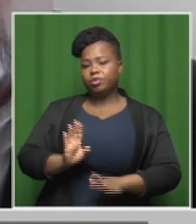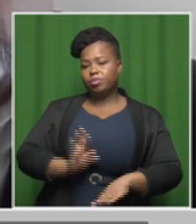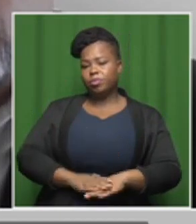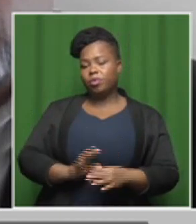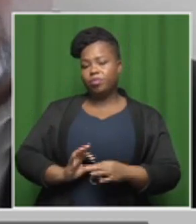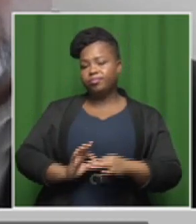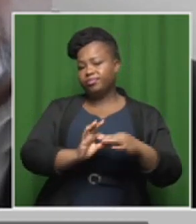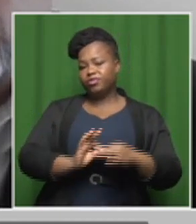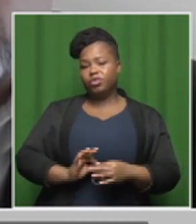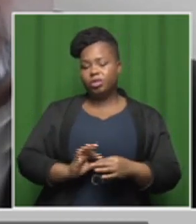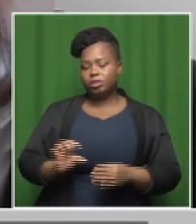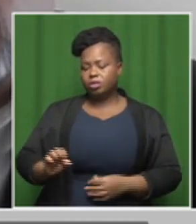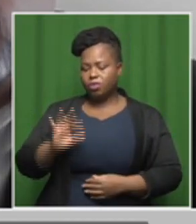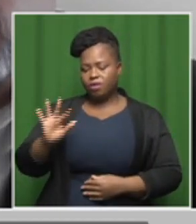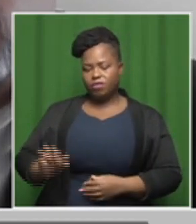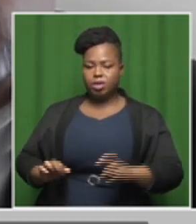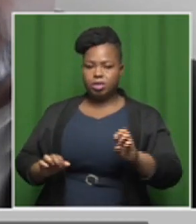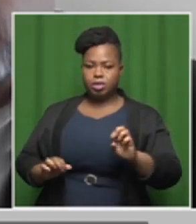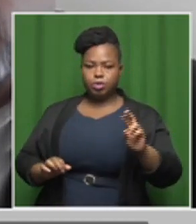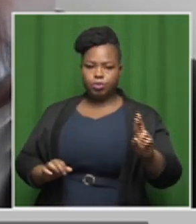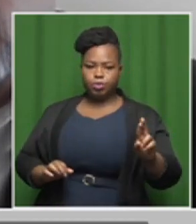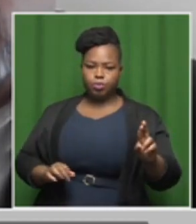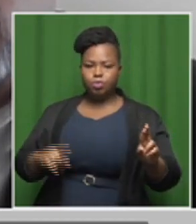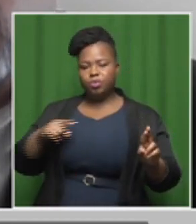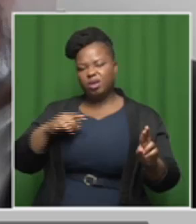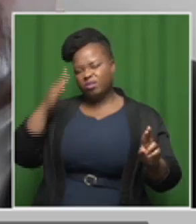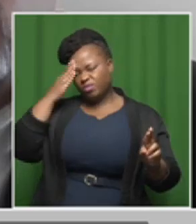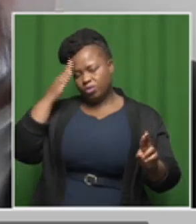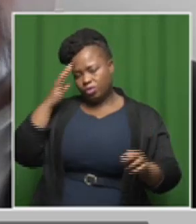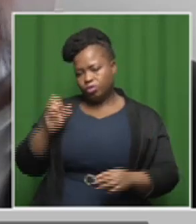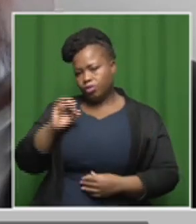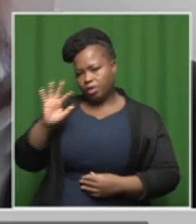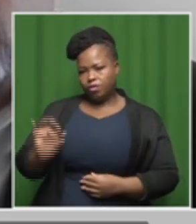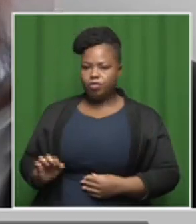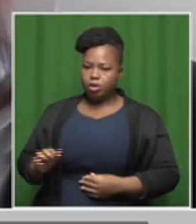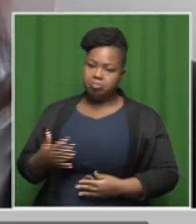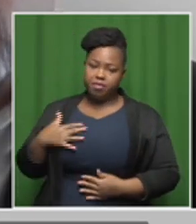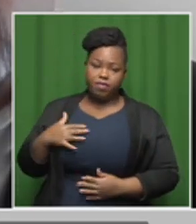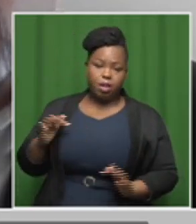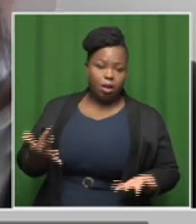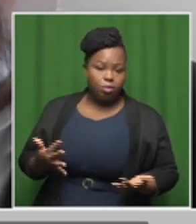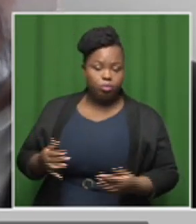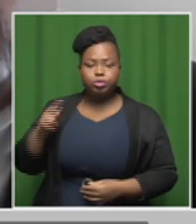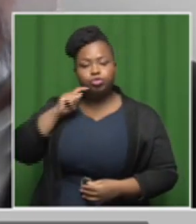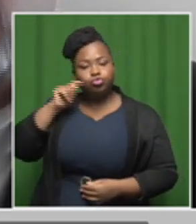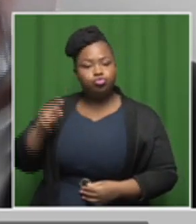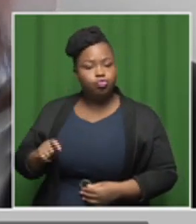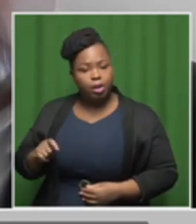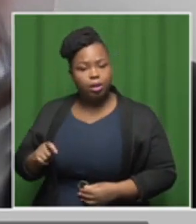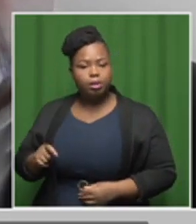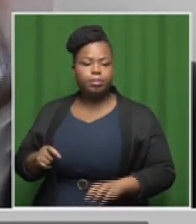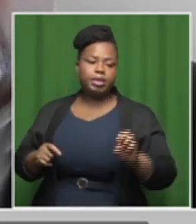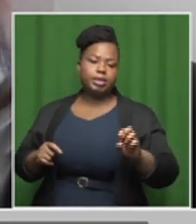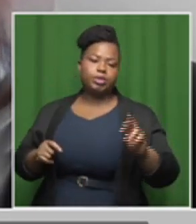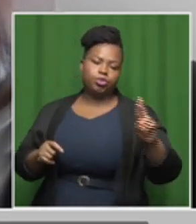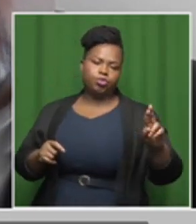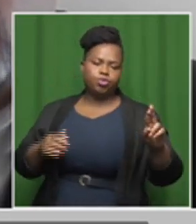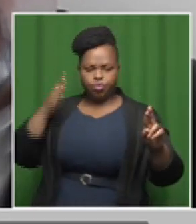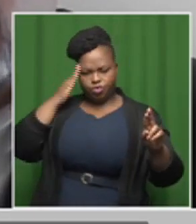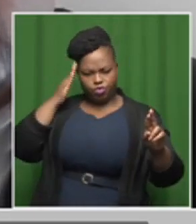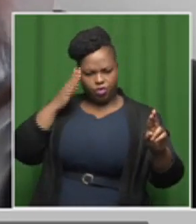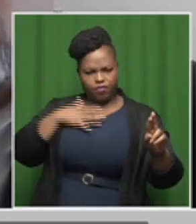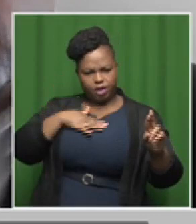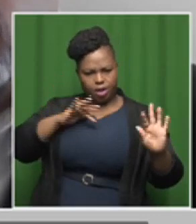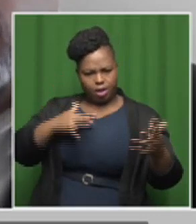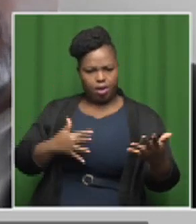this relationship? Because obviously we've known South Africa's stance on Ukraine and the EU on all of this as well. We